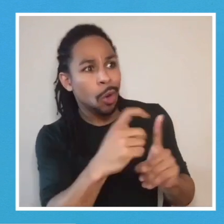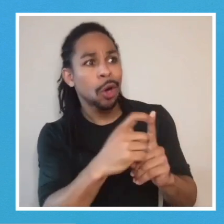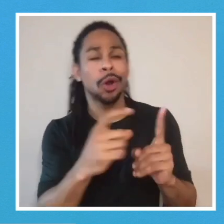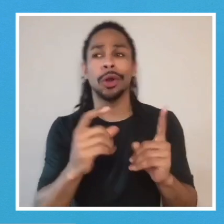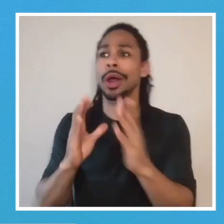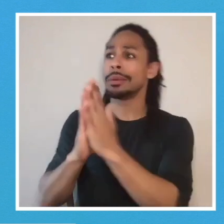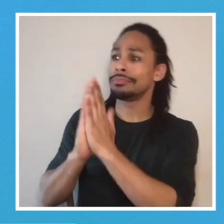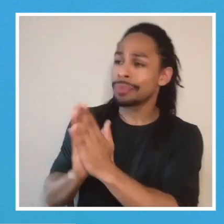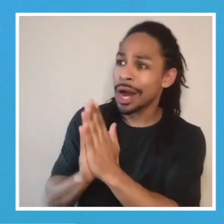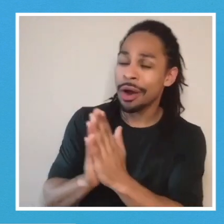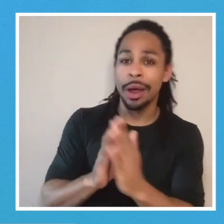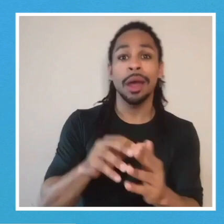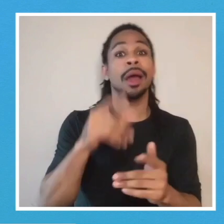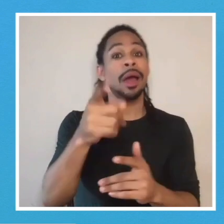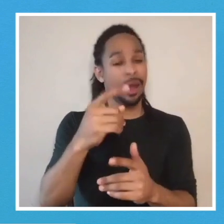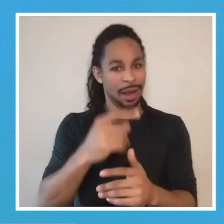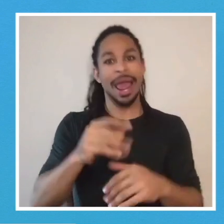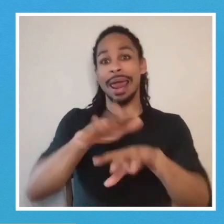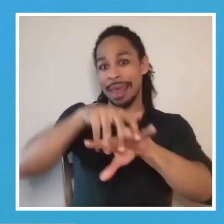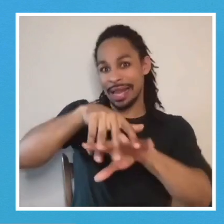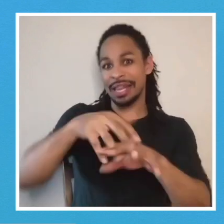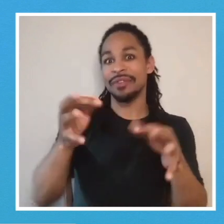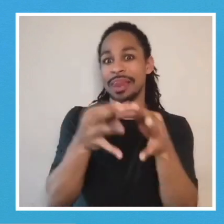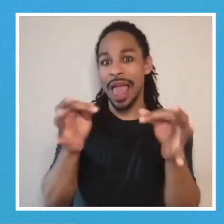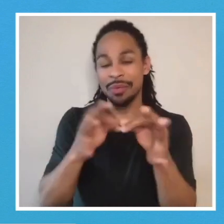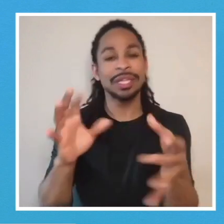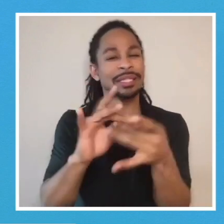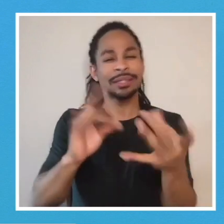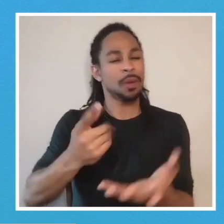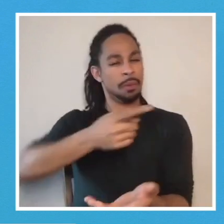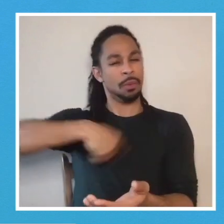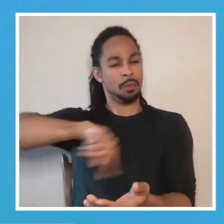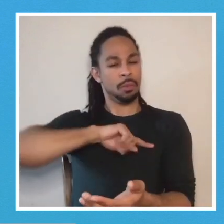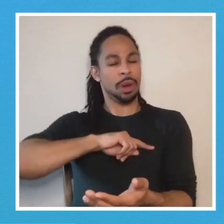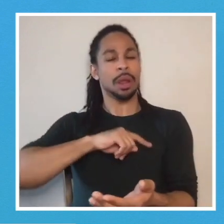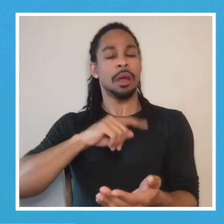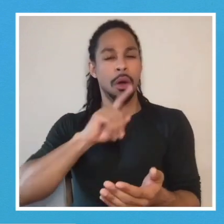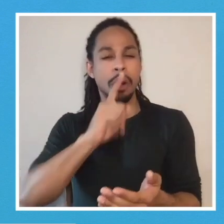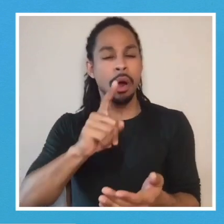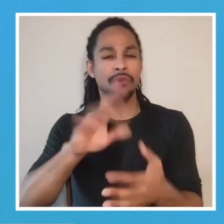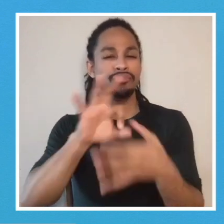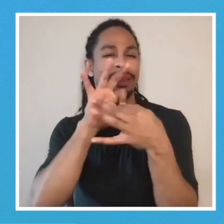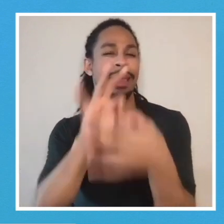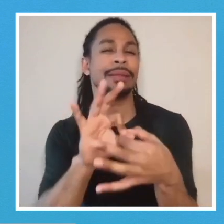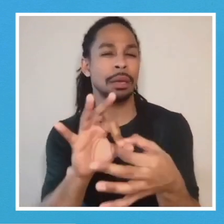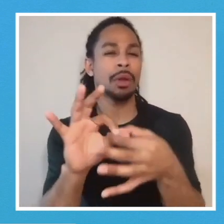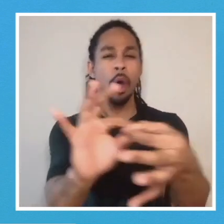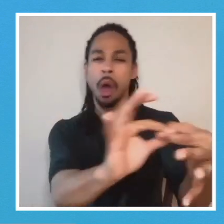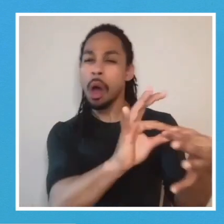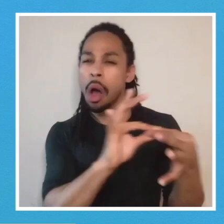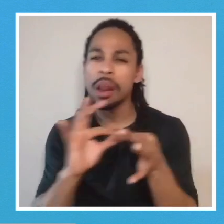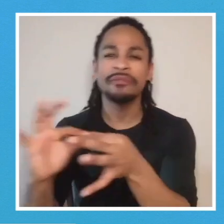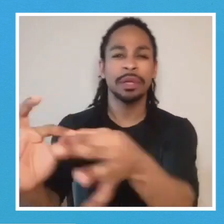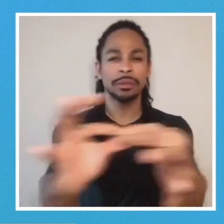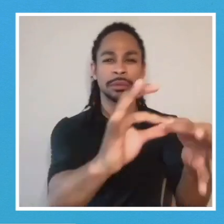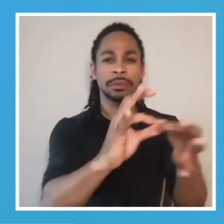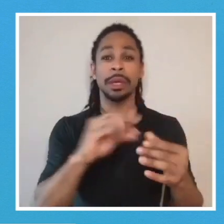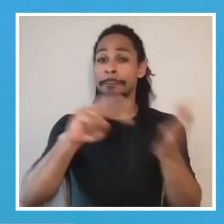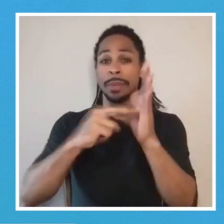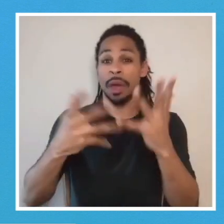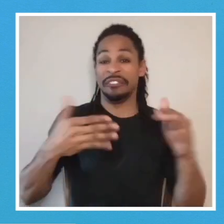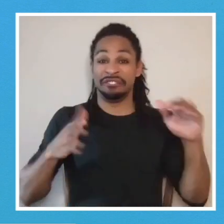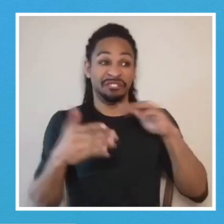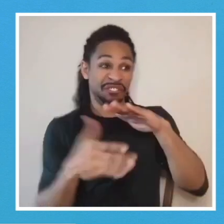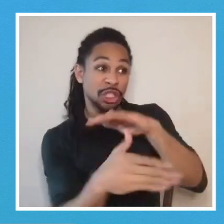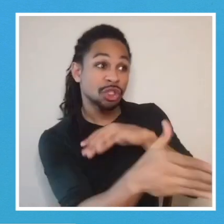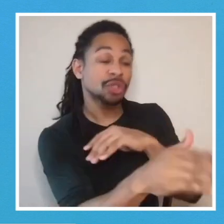Madakwe Oyase, which means we are related. We are all related. And that means the fish, the animals in the sky,